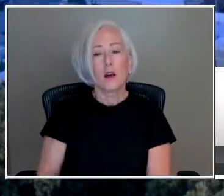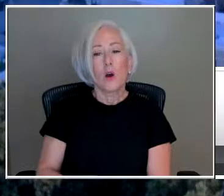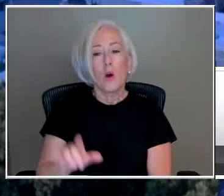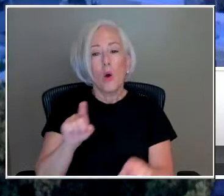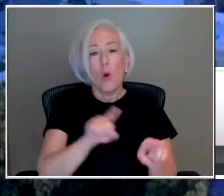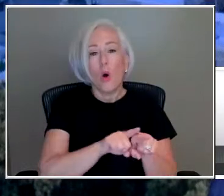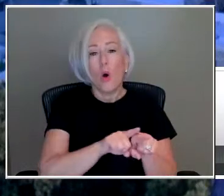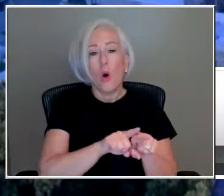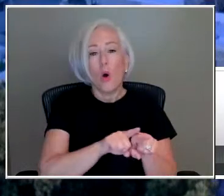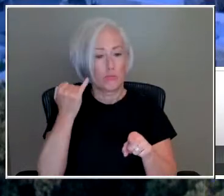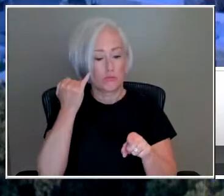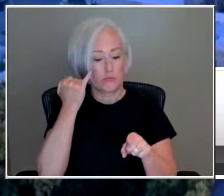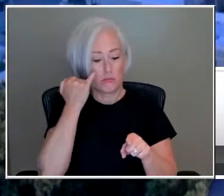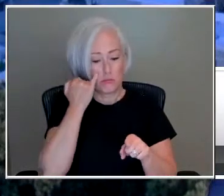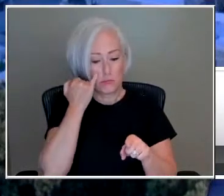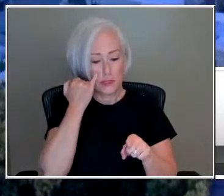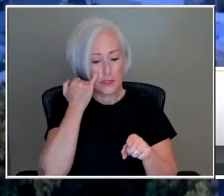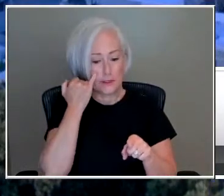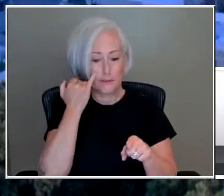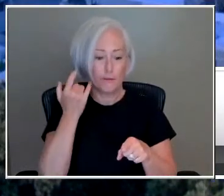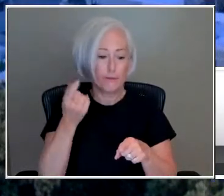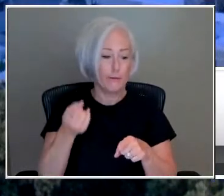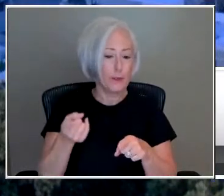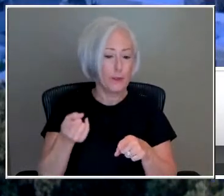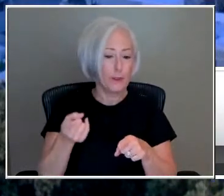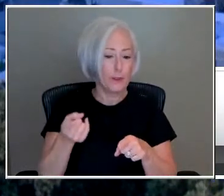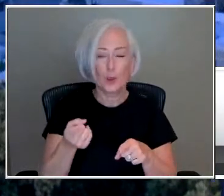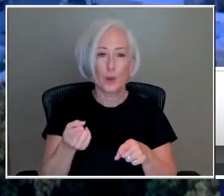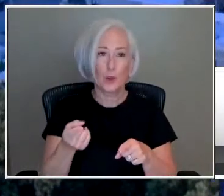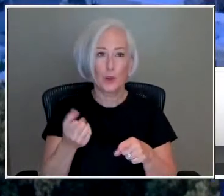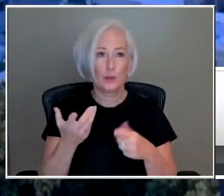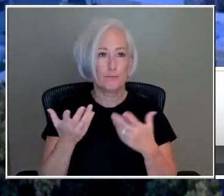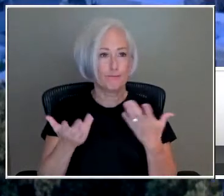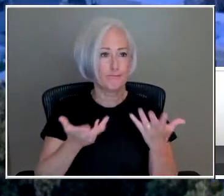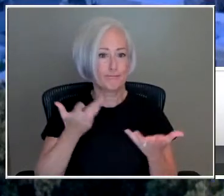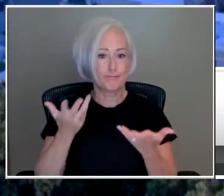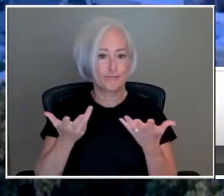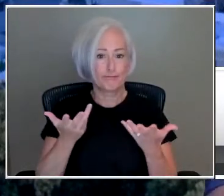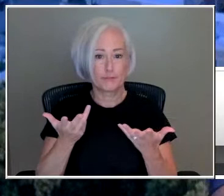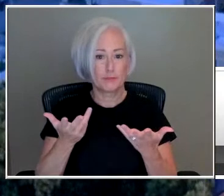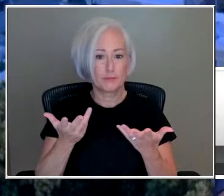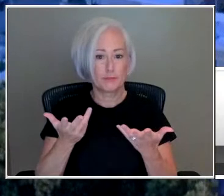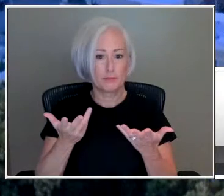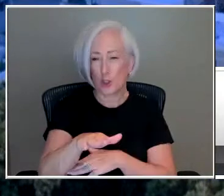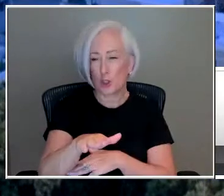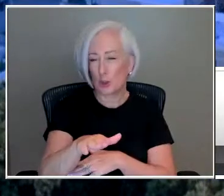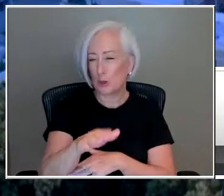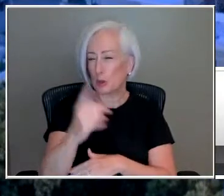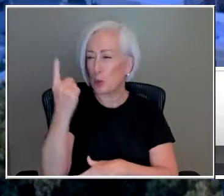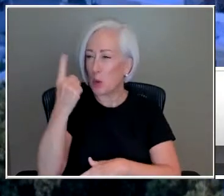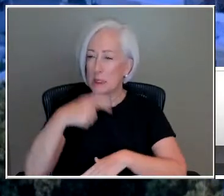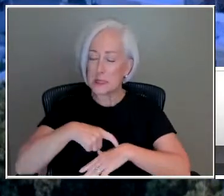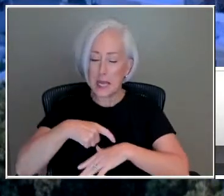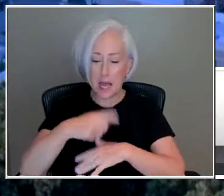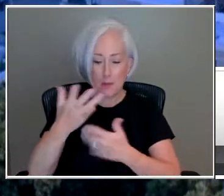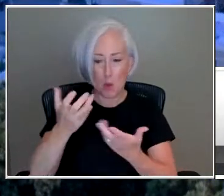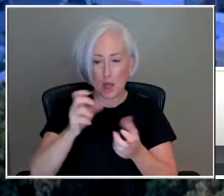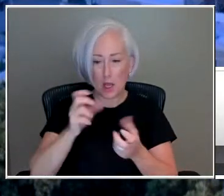to find you're going to be out for an afternoon and you just want to see what the air quality is like right now, you can go